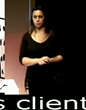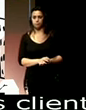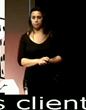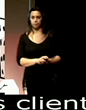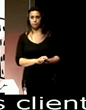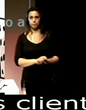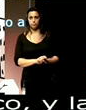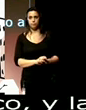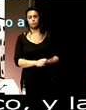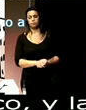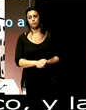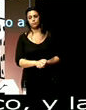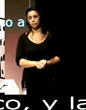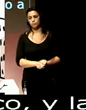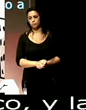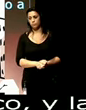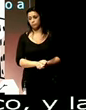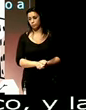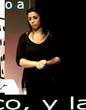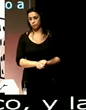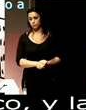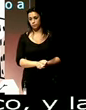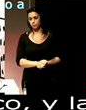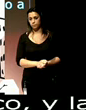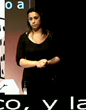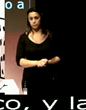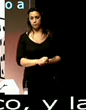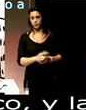as museum and monument places.